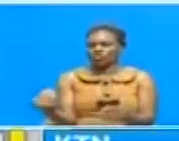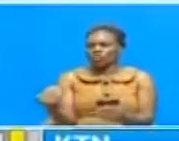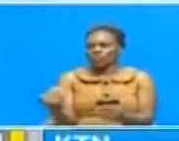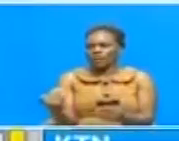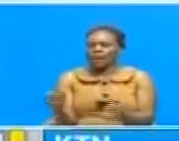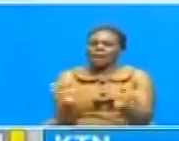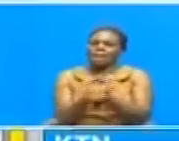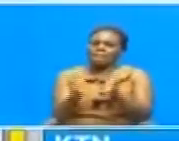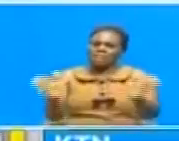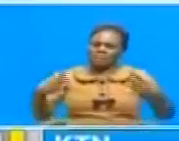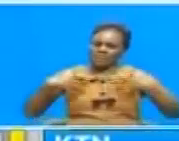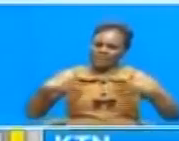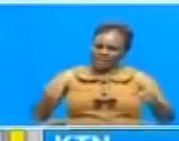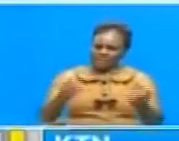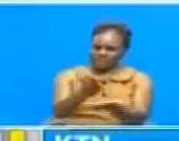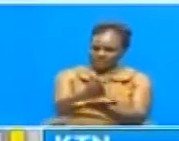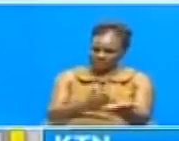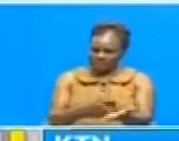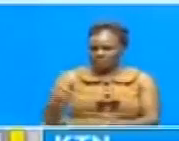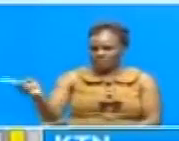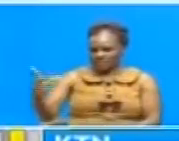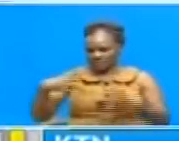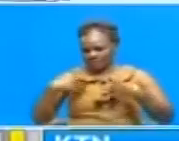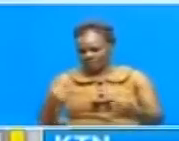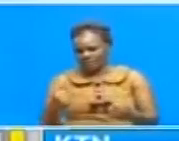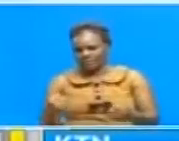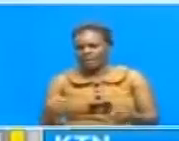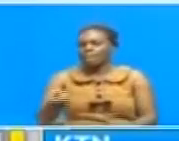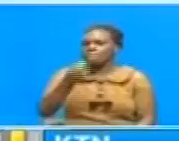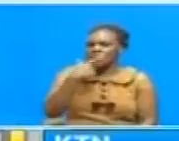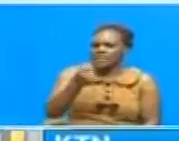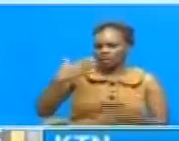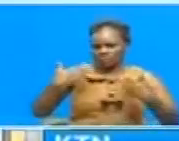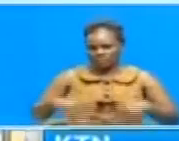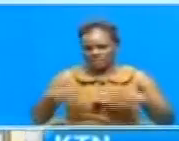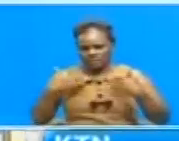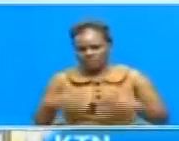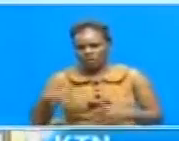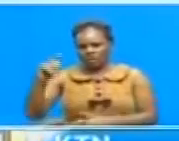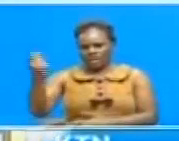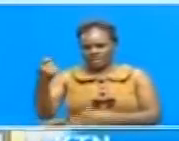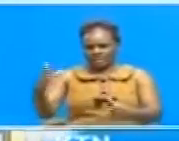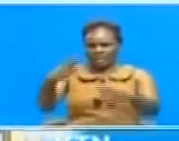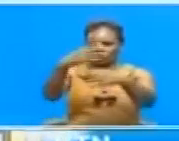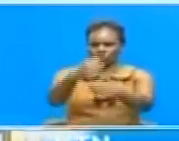The public health department, the Ministry of Health, the medics, the Kenya